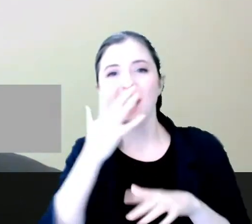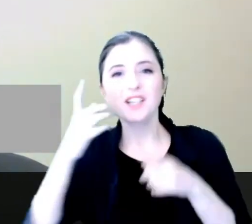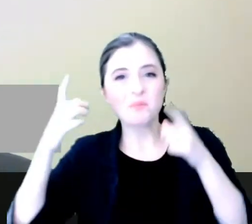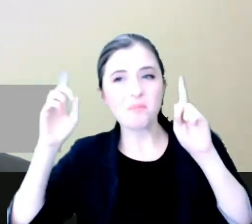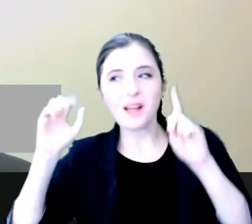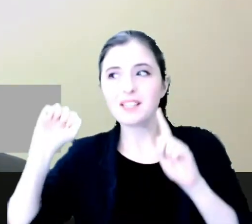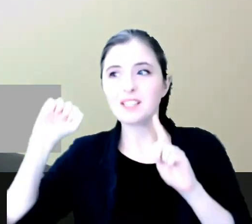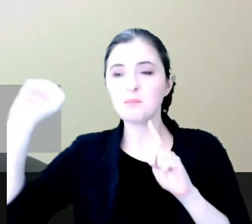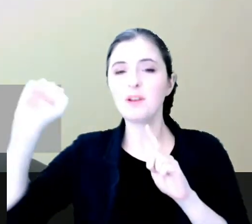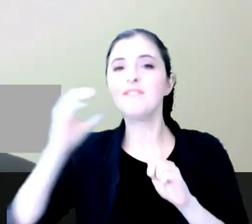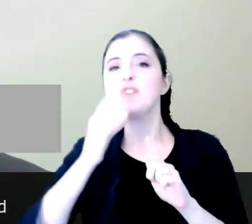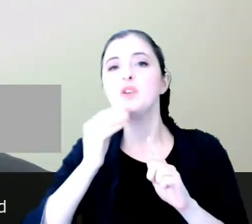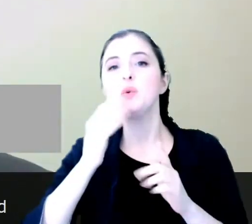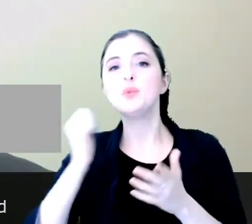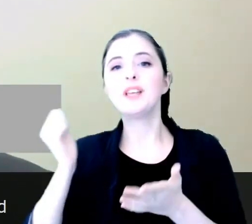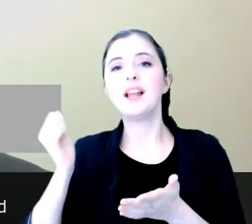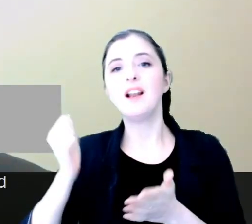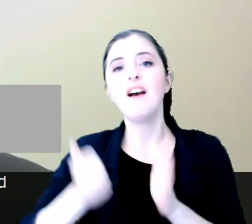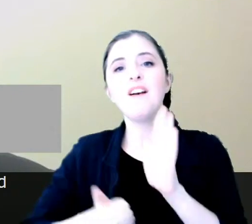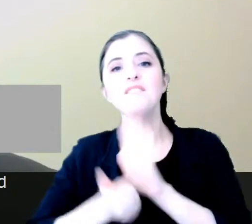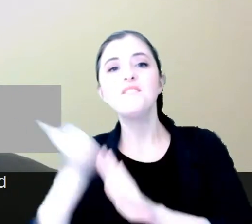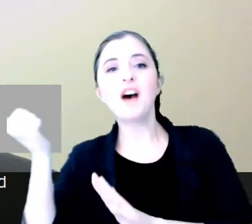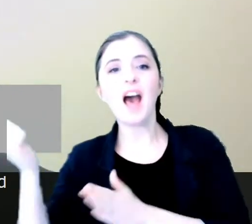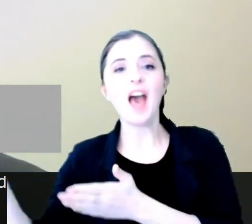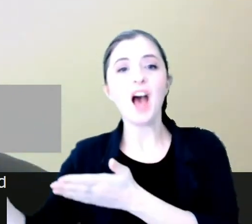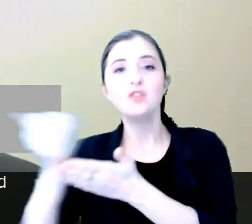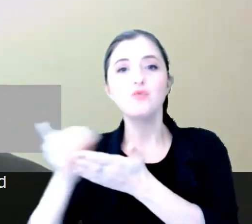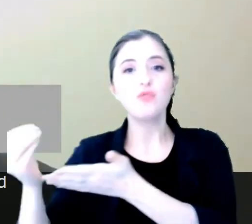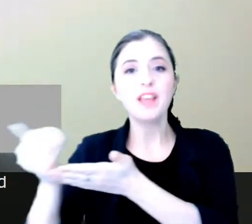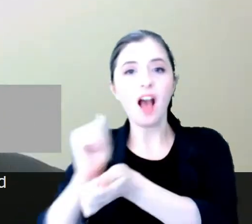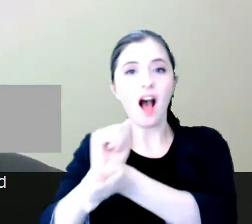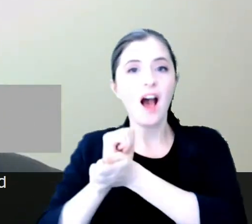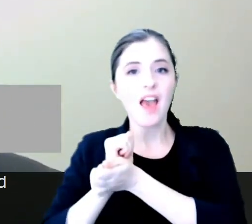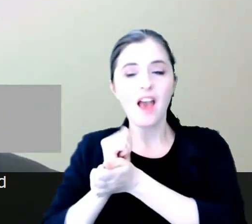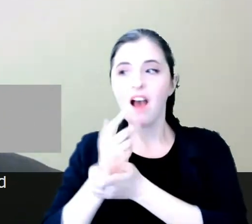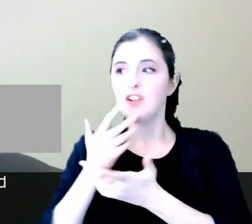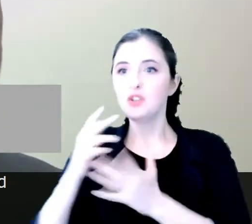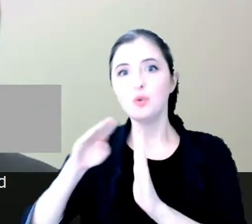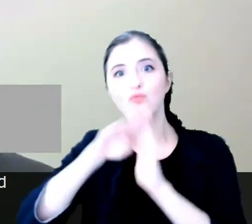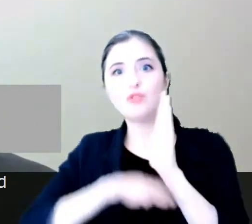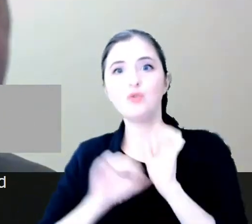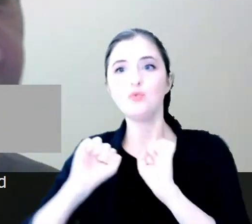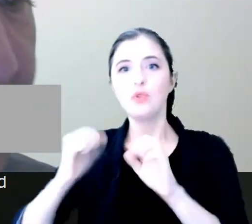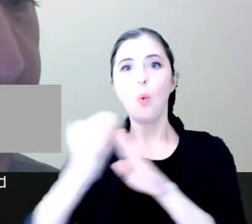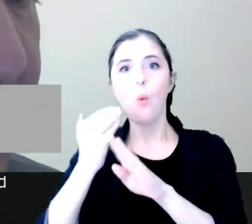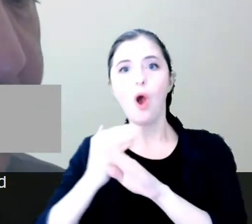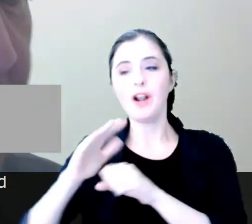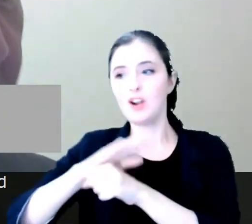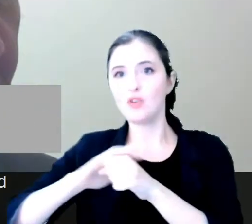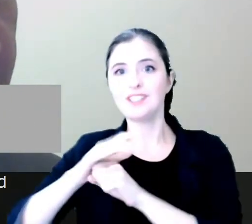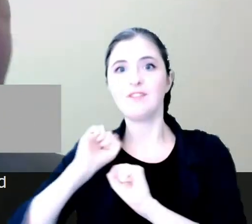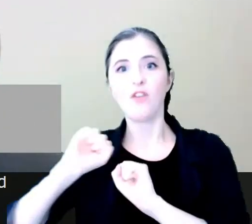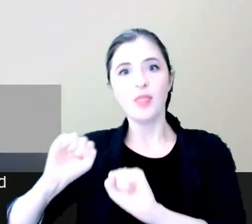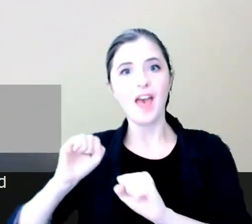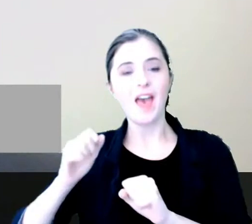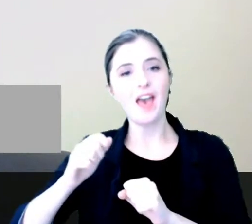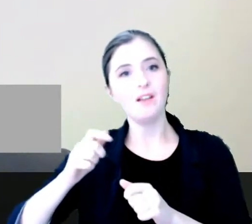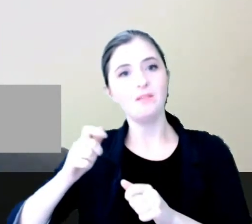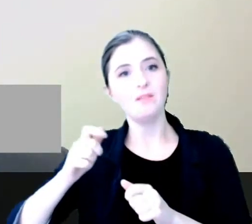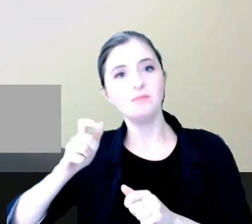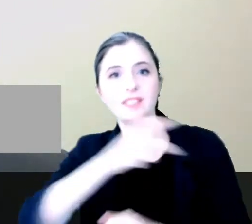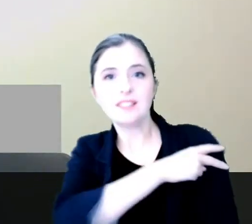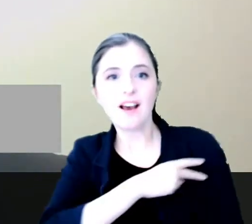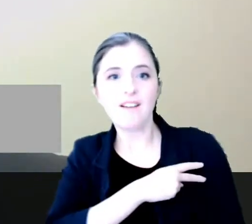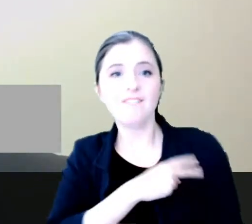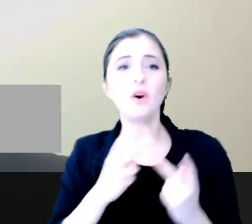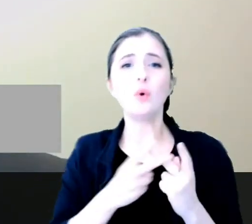rehire tactics to undermine the working conditions of the employees. We've got other employers, the latest being British Telecom, who have decided as part